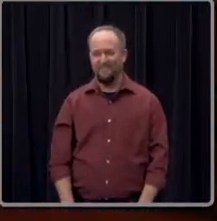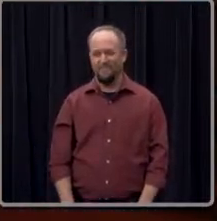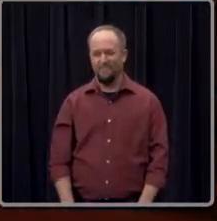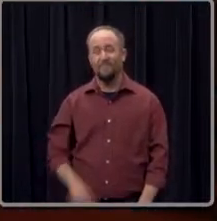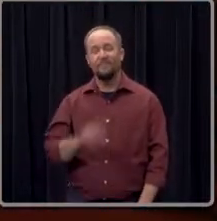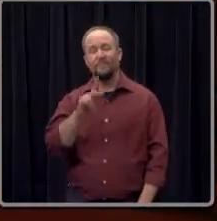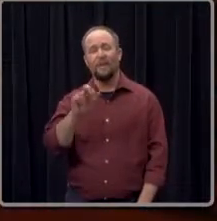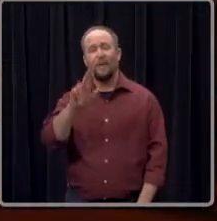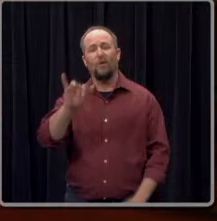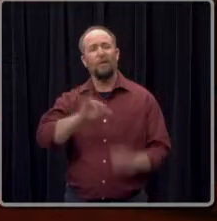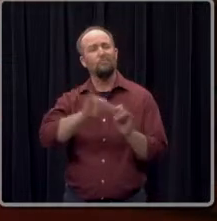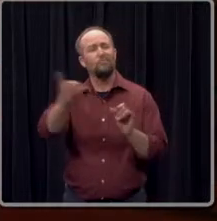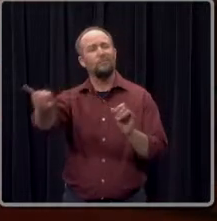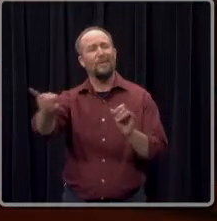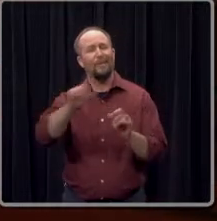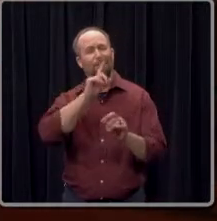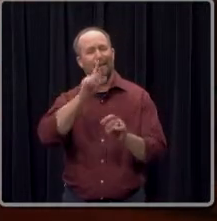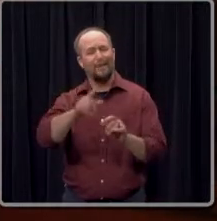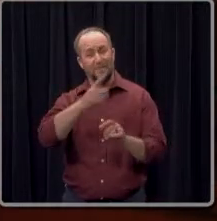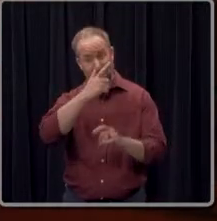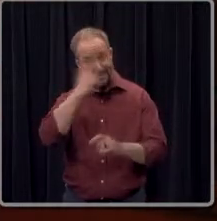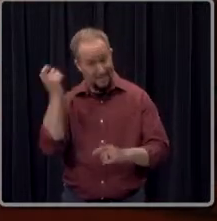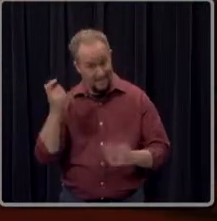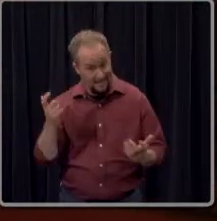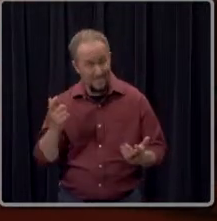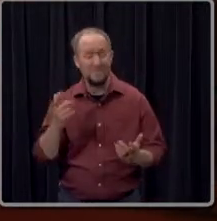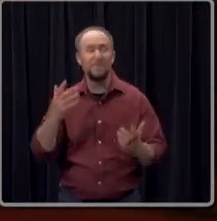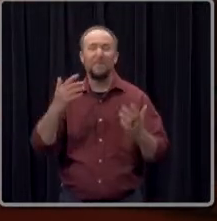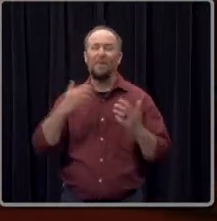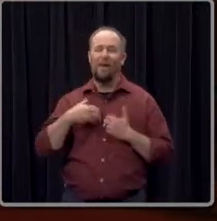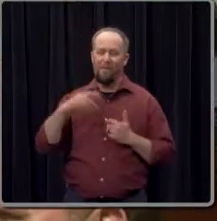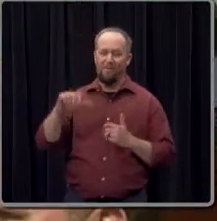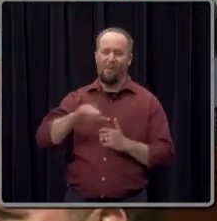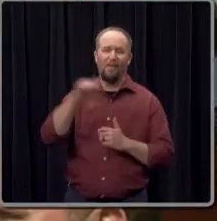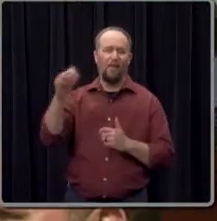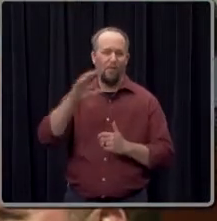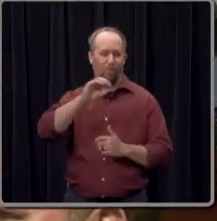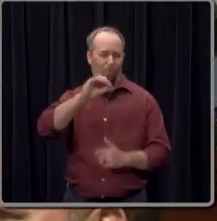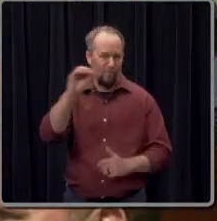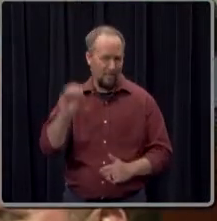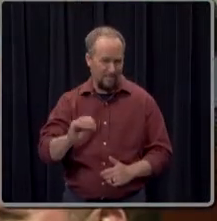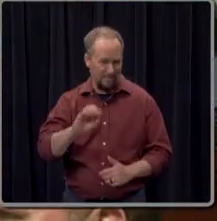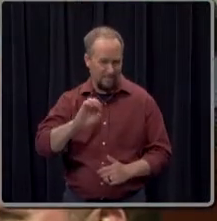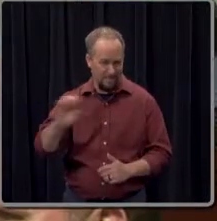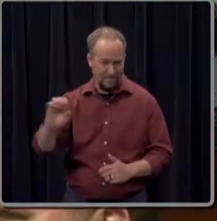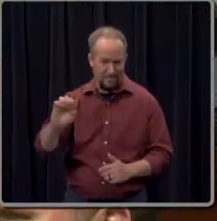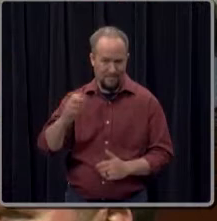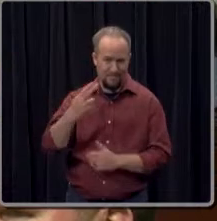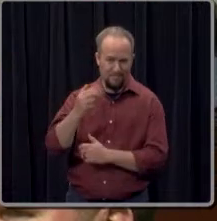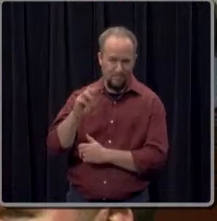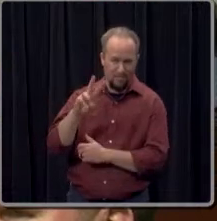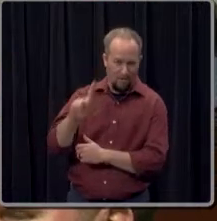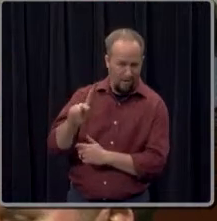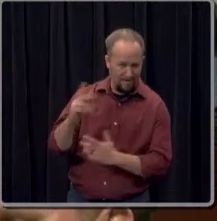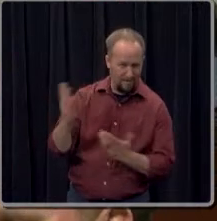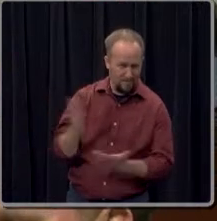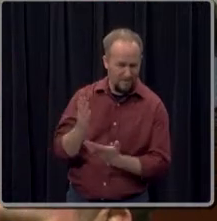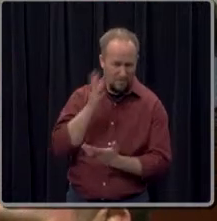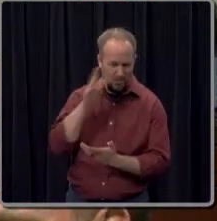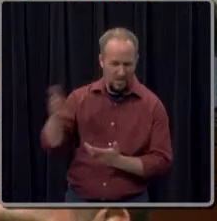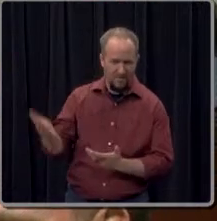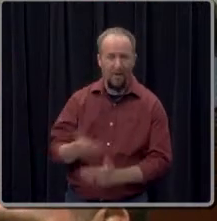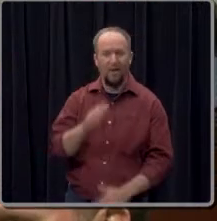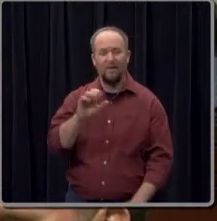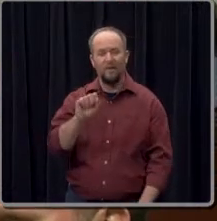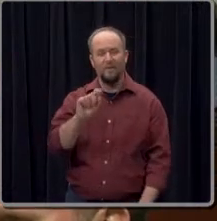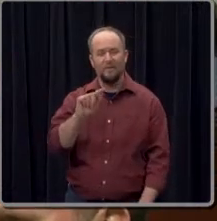And Carrie, you can stay up here actually, because we have another Olathe East Hawk up here that we would like to invite